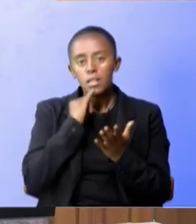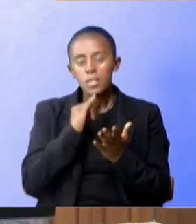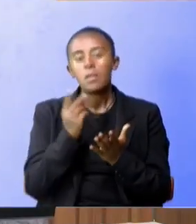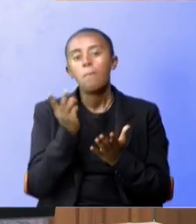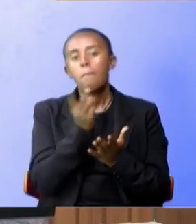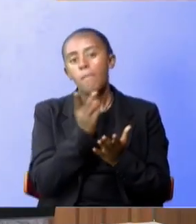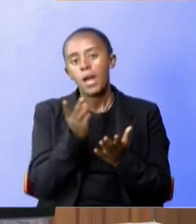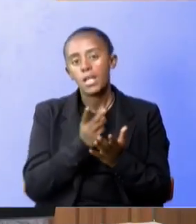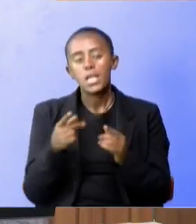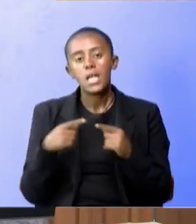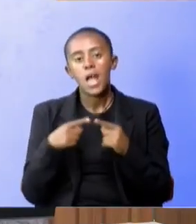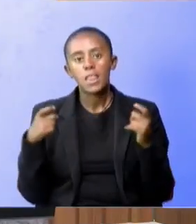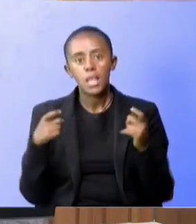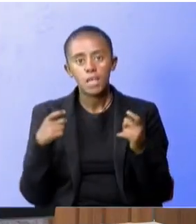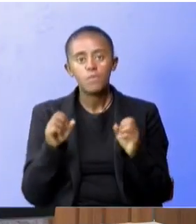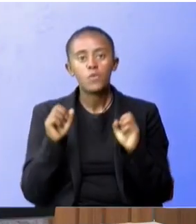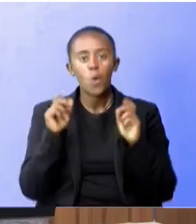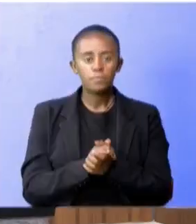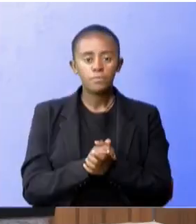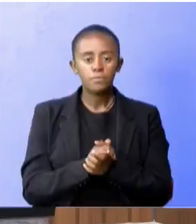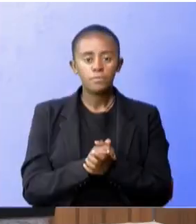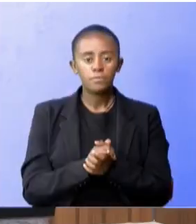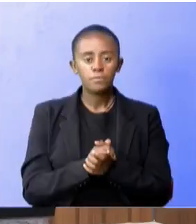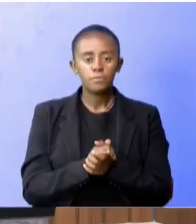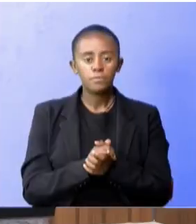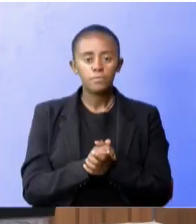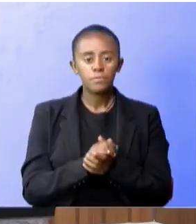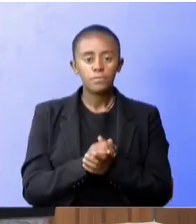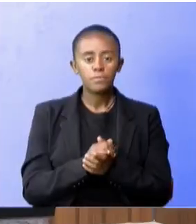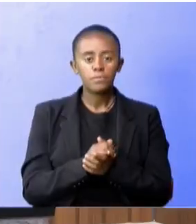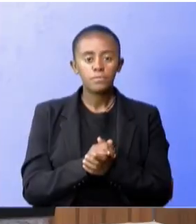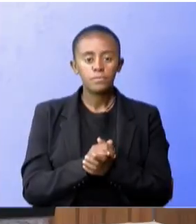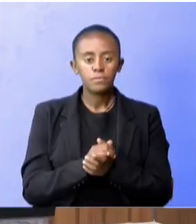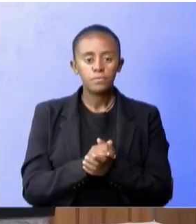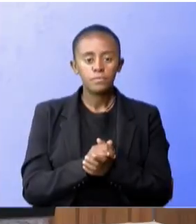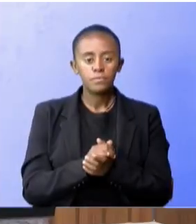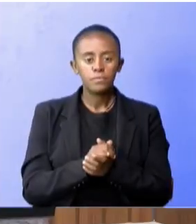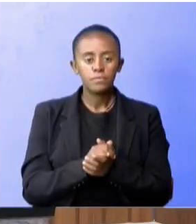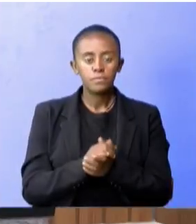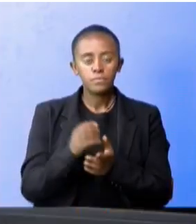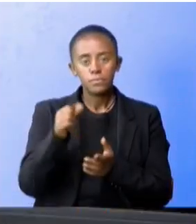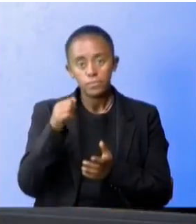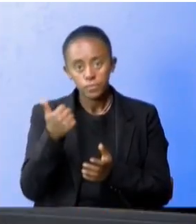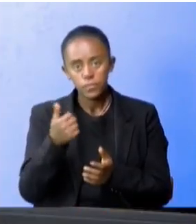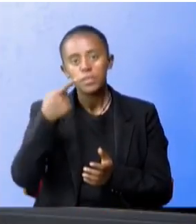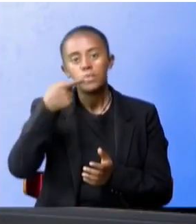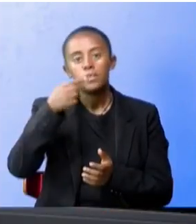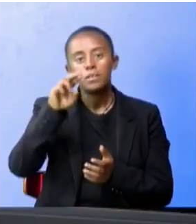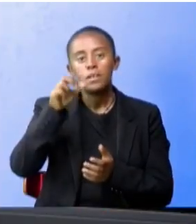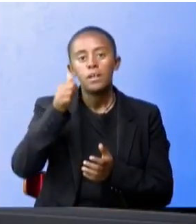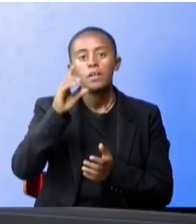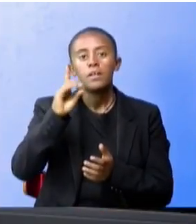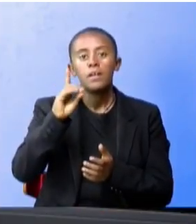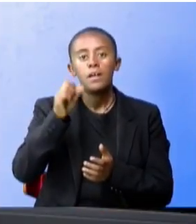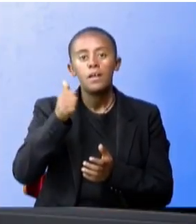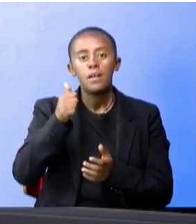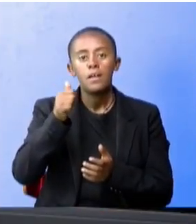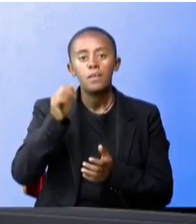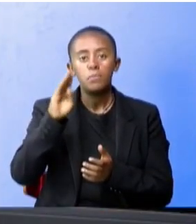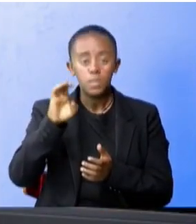binary antonym. Okay. The other one is gradable